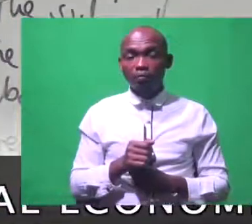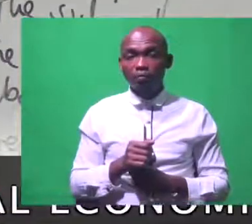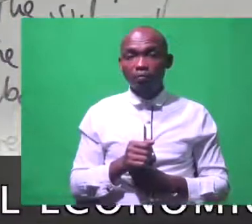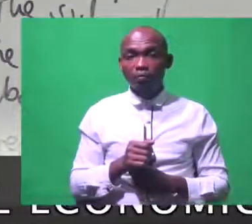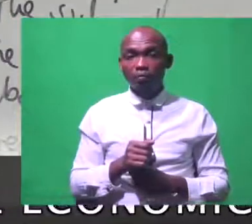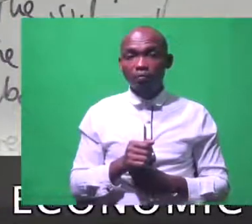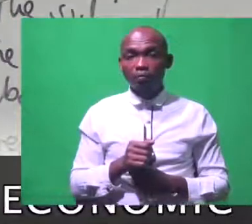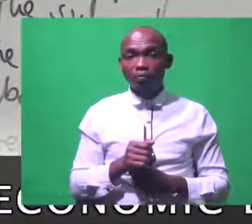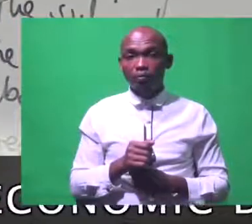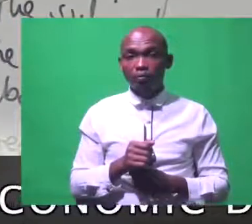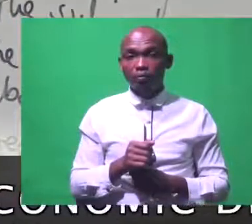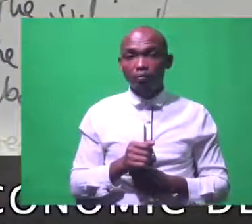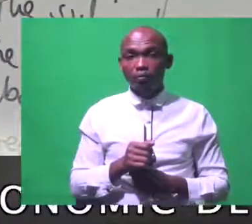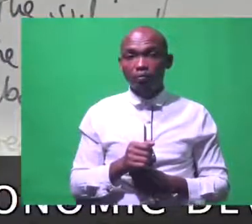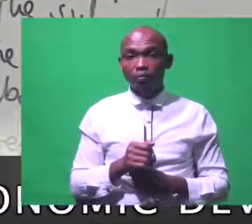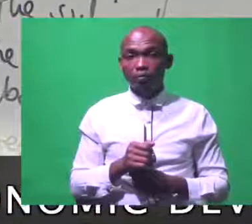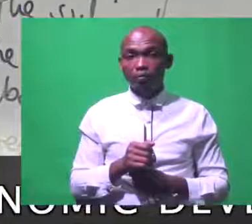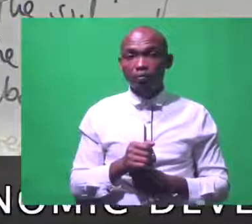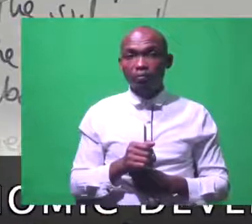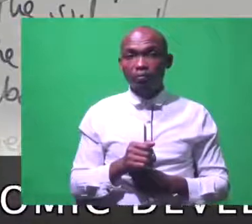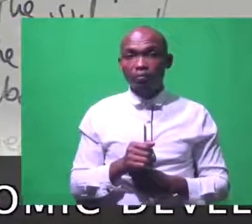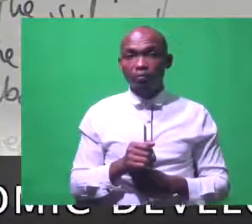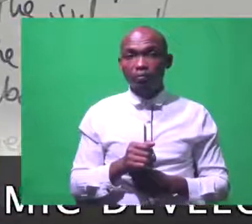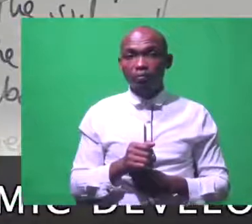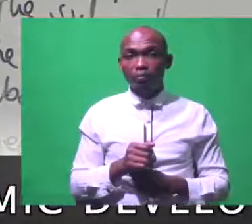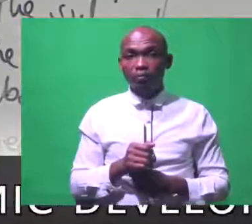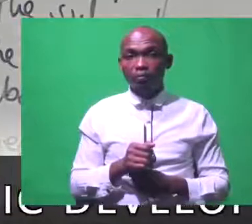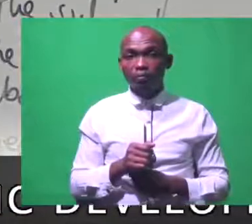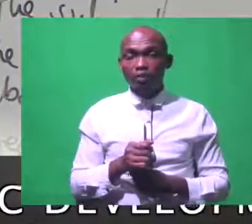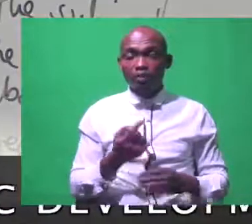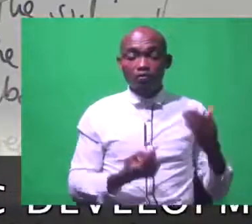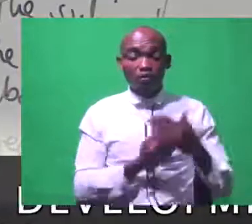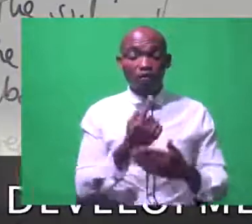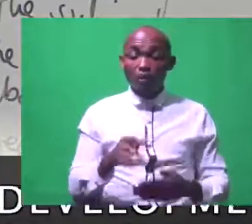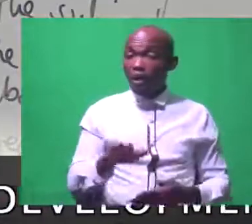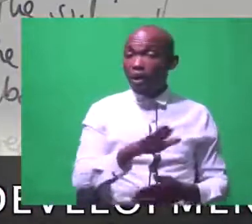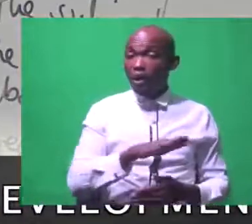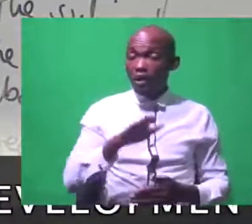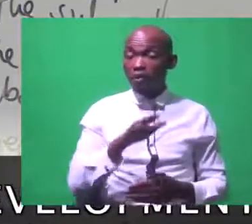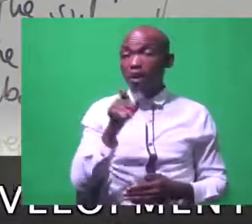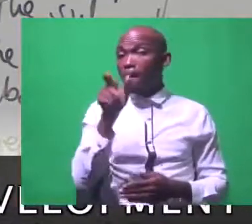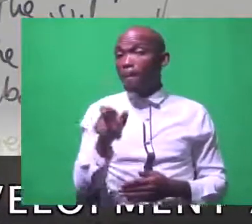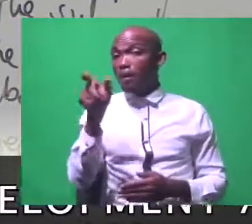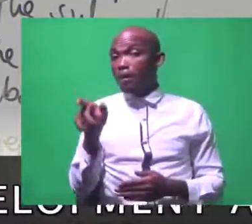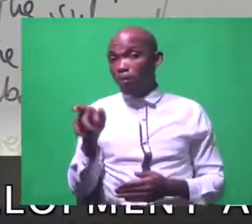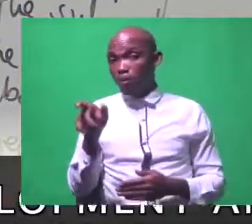simple example is land. From the land, people